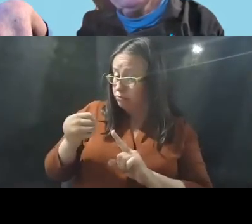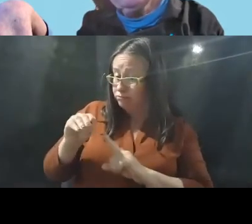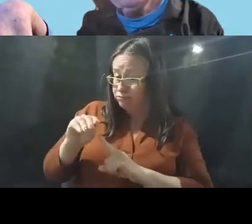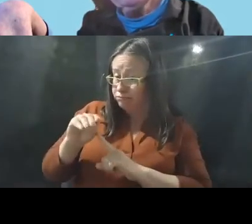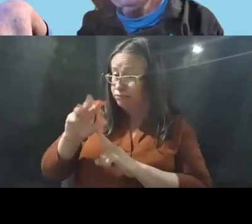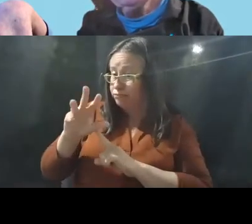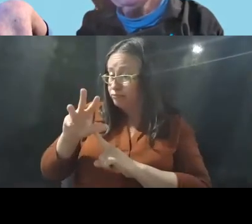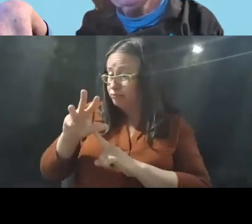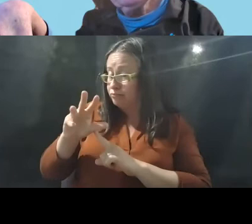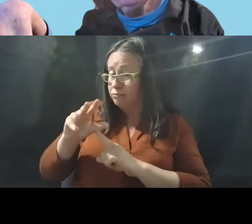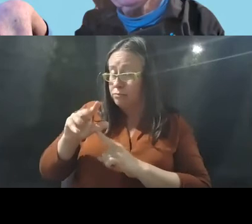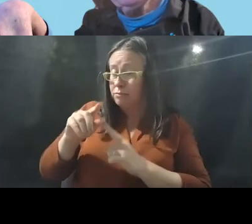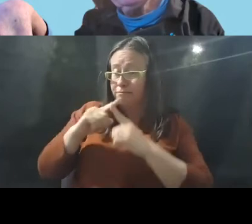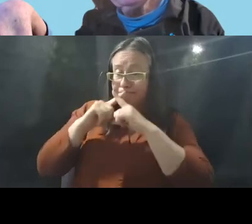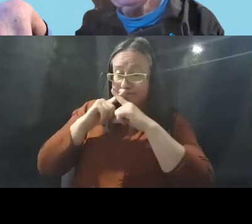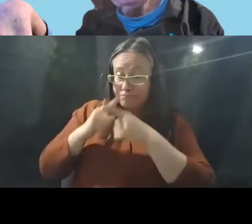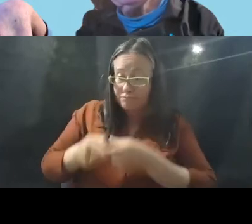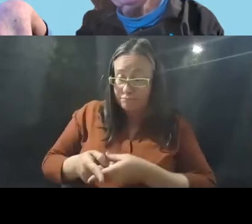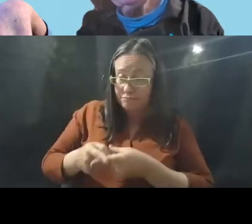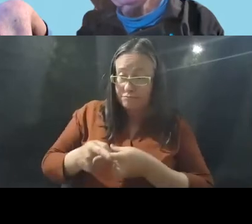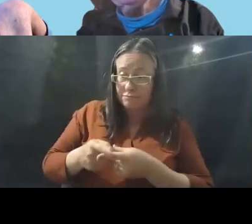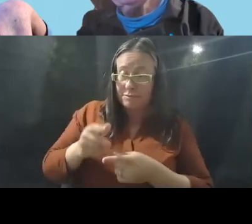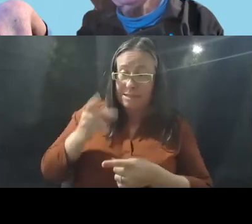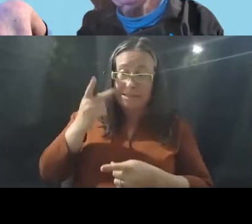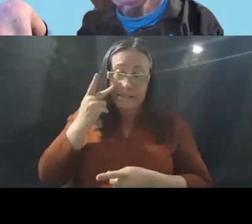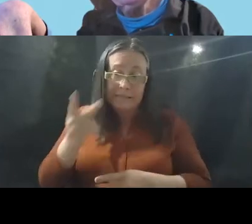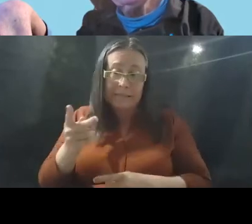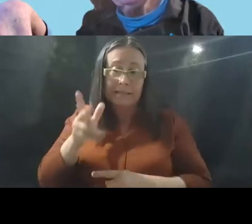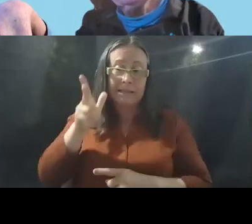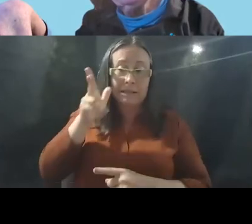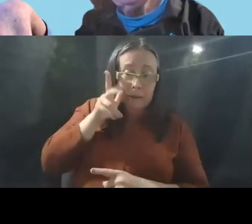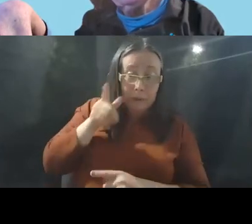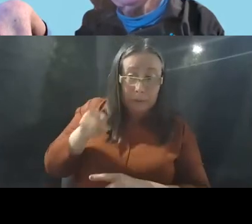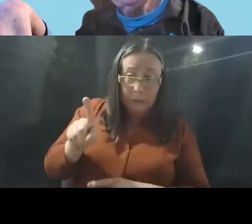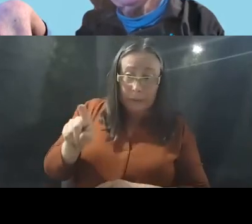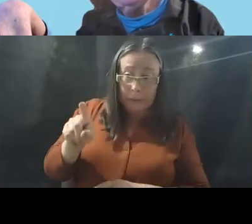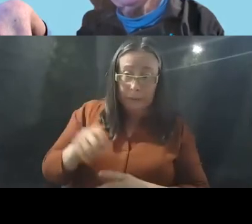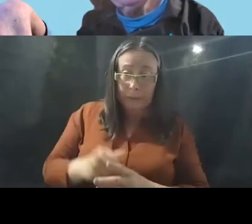unmute, turn on your camera and your microphone so we can hear you, see you?